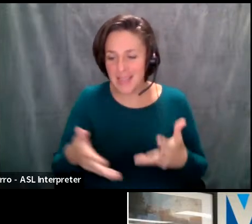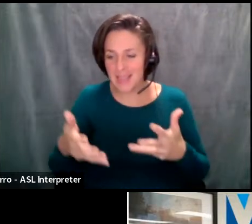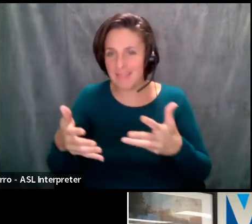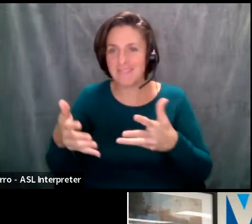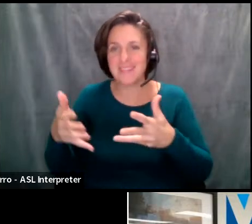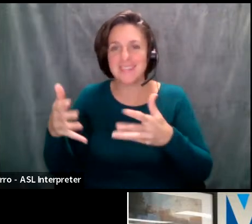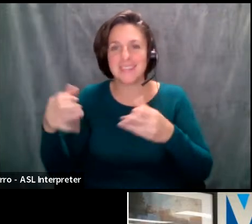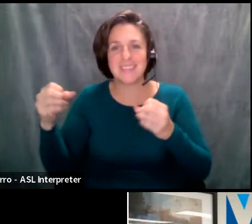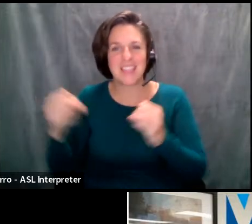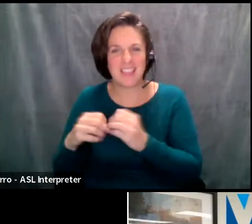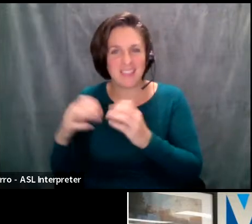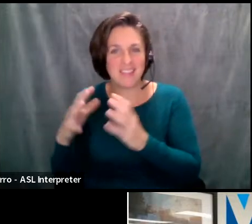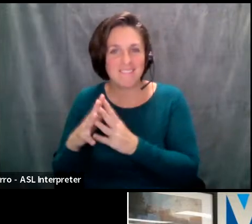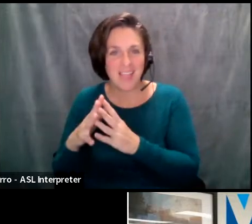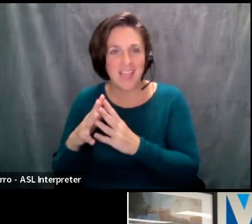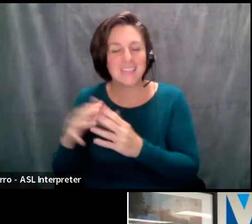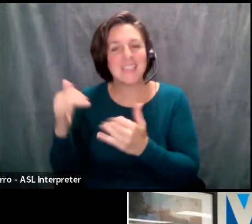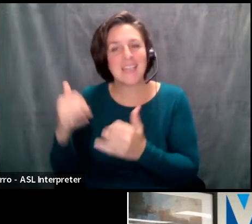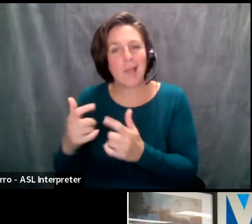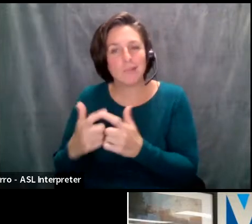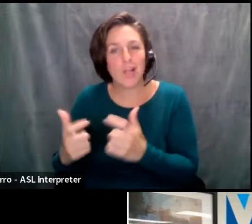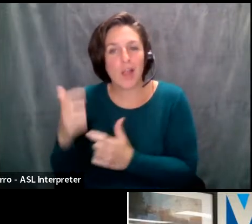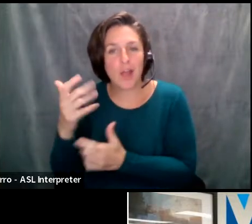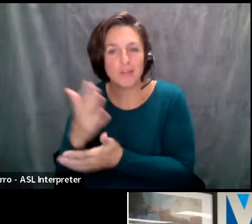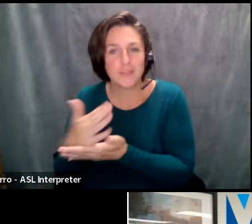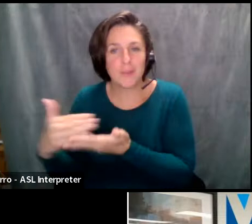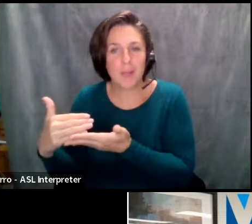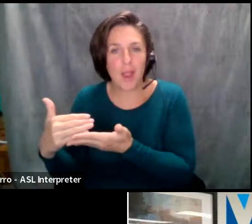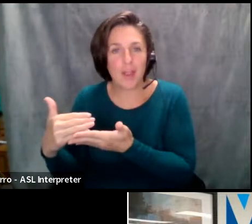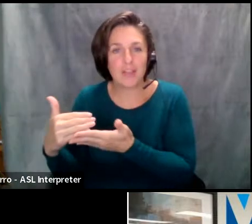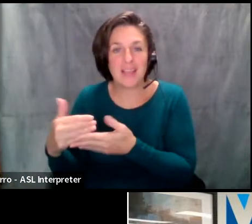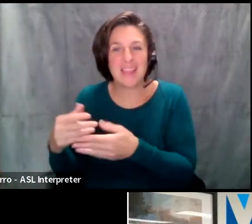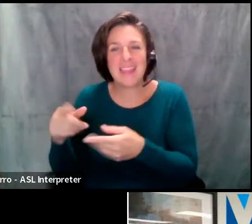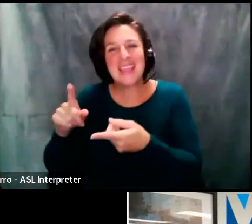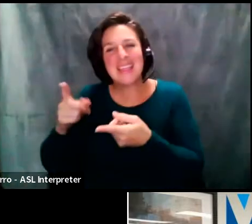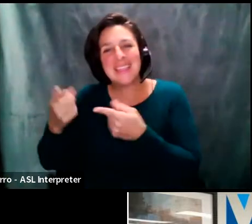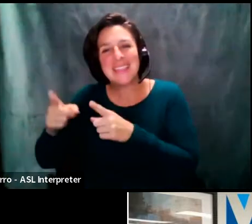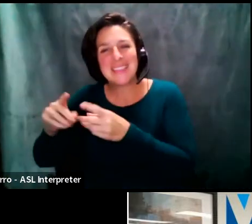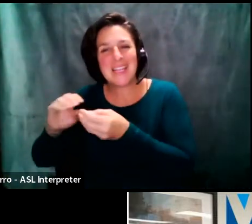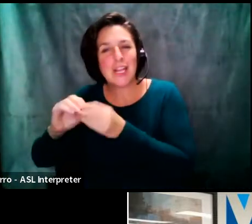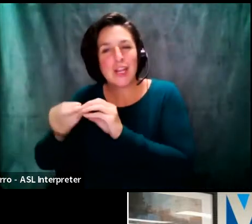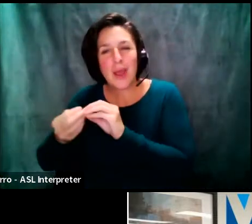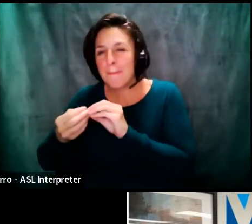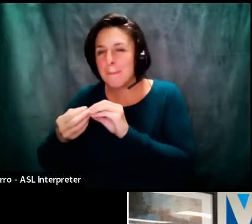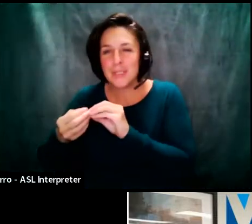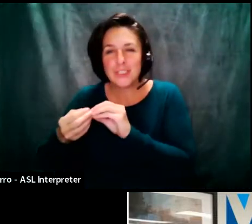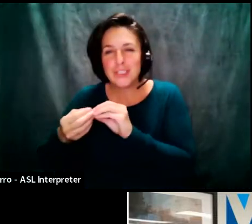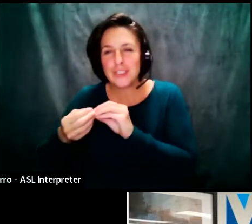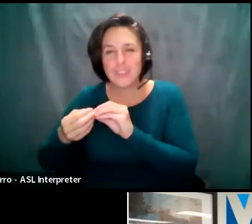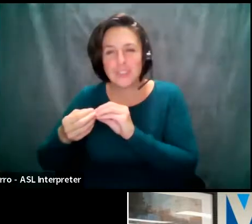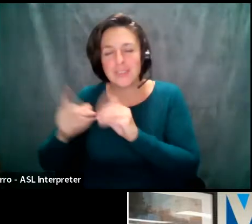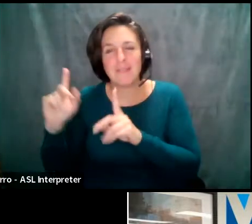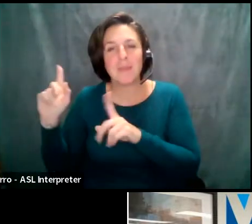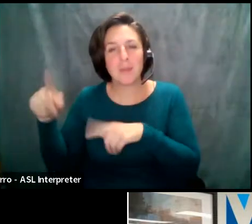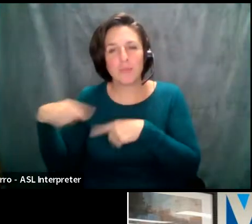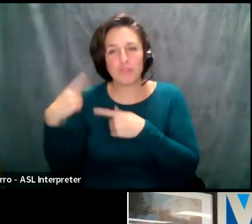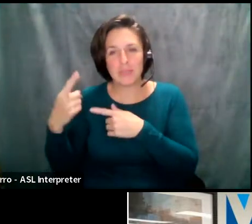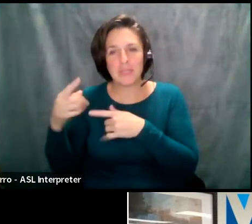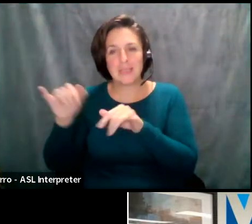as now the largest piece of the pie. But the incident numbers have been pretty